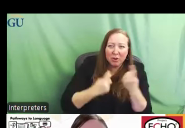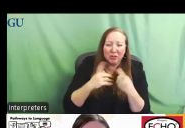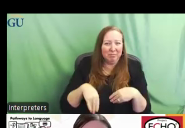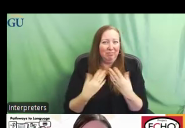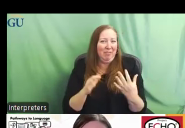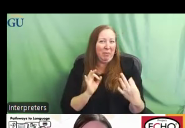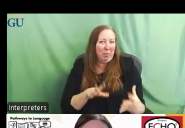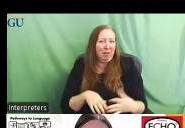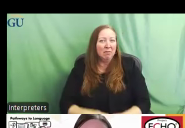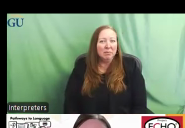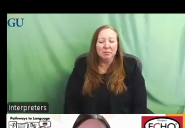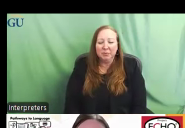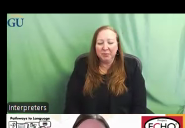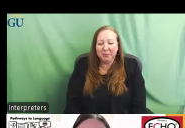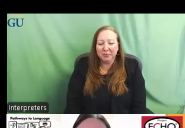feedback.